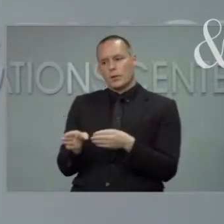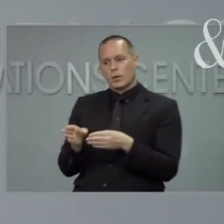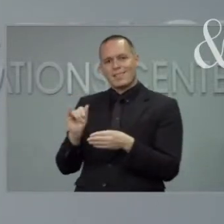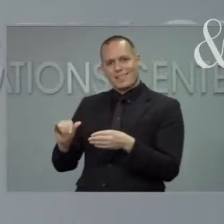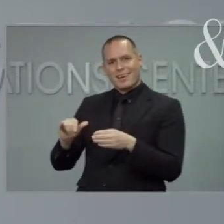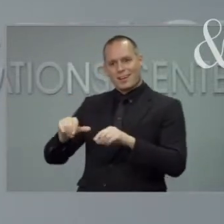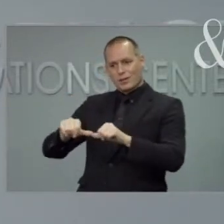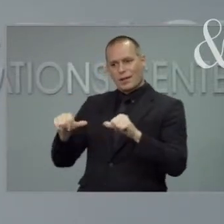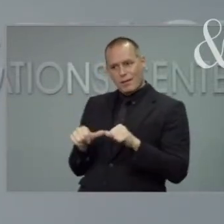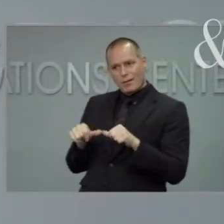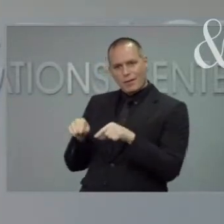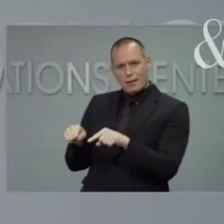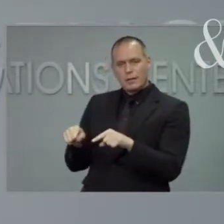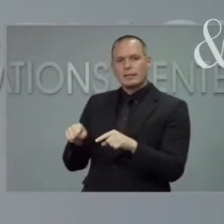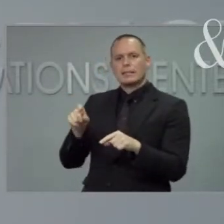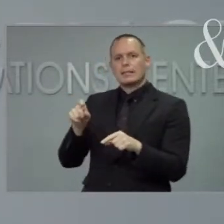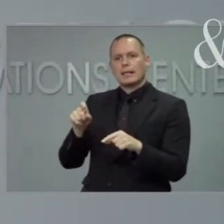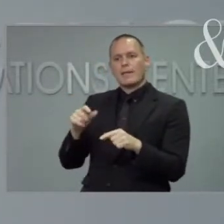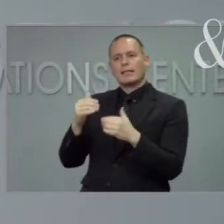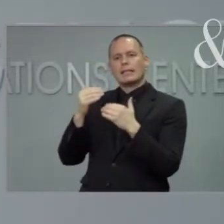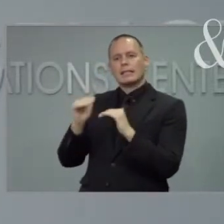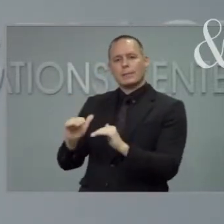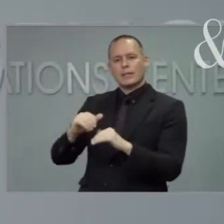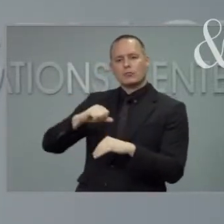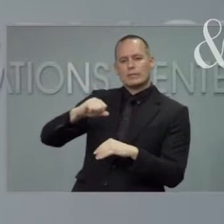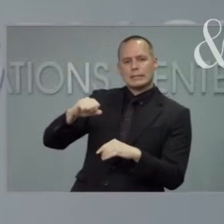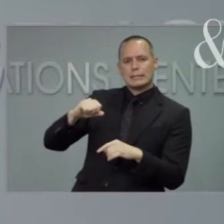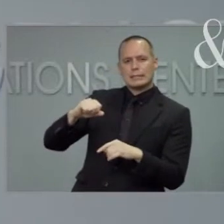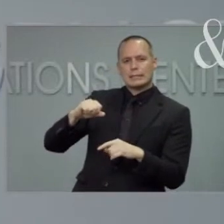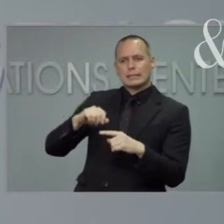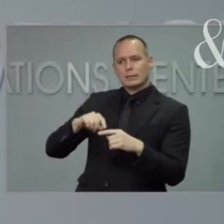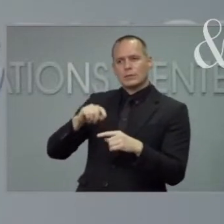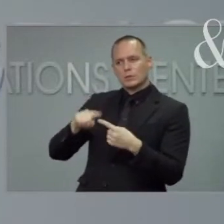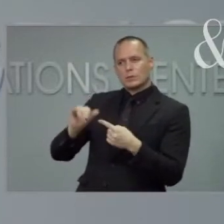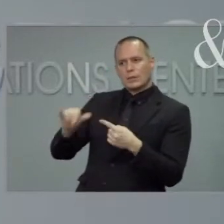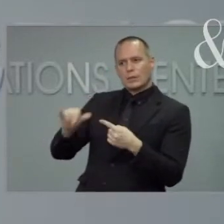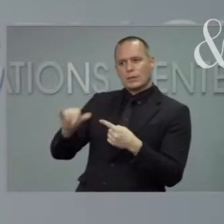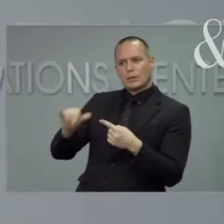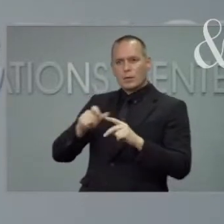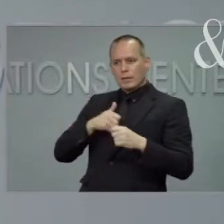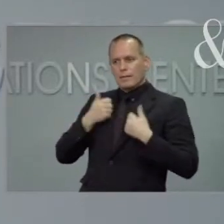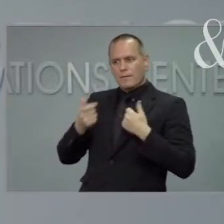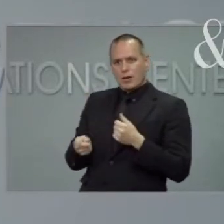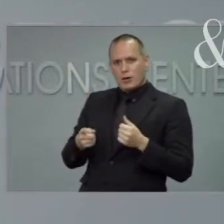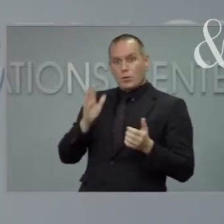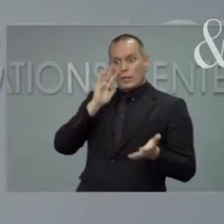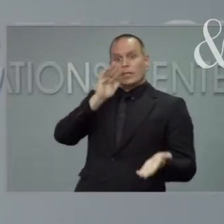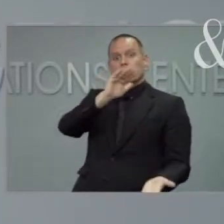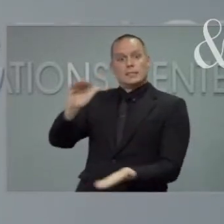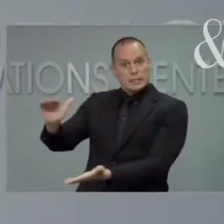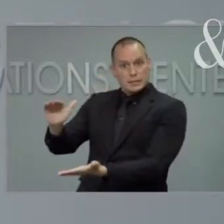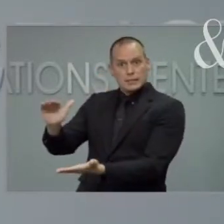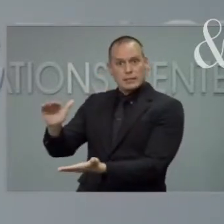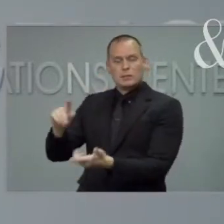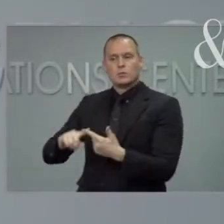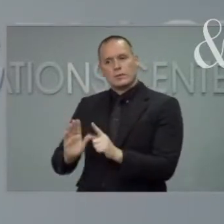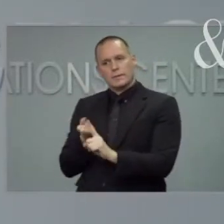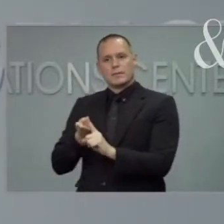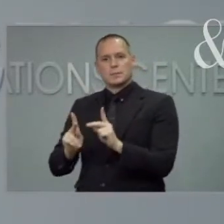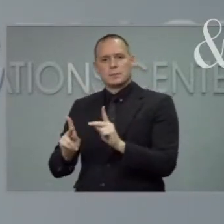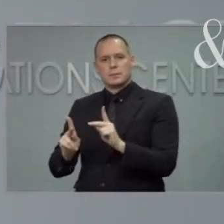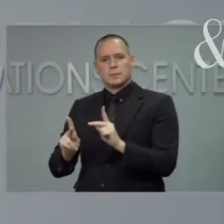demand among their existing residents. Brian, so a couple of things. What I think we're trying to figure out here with this